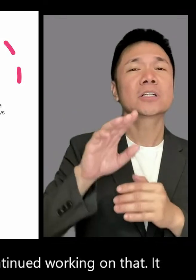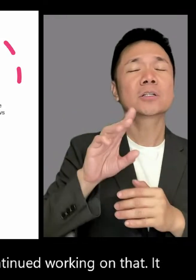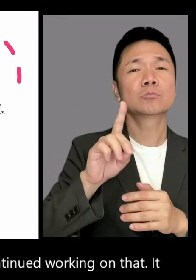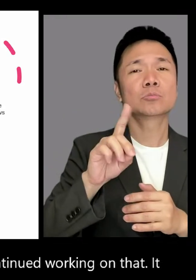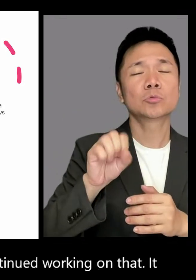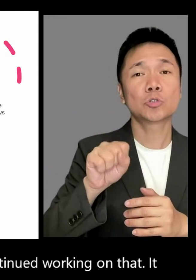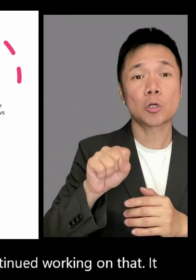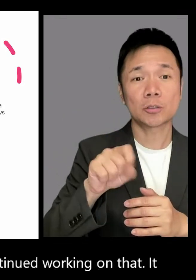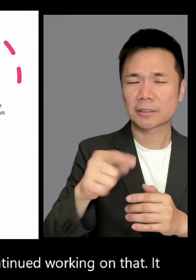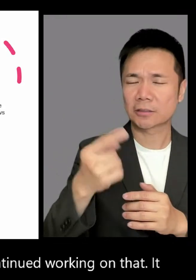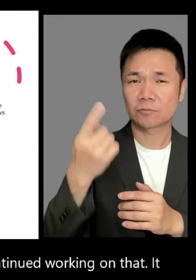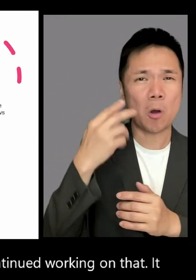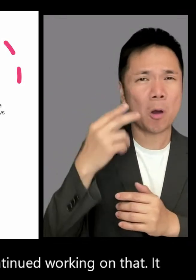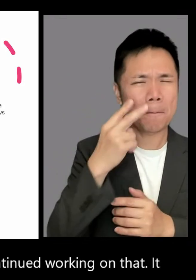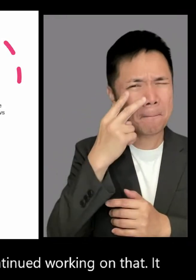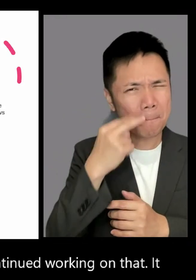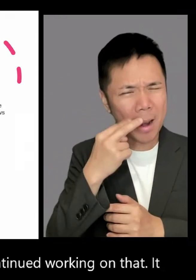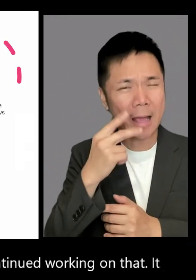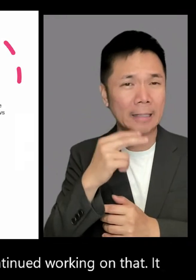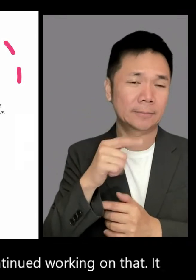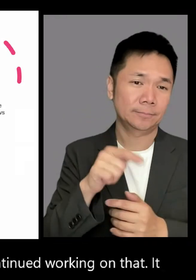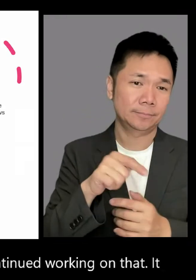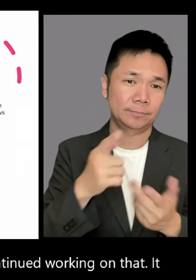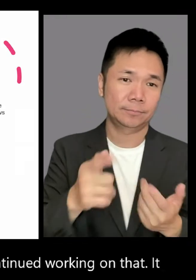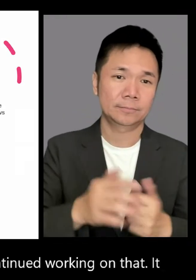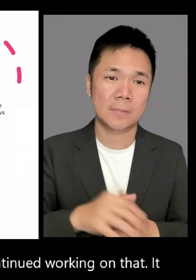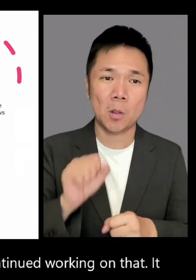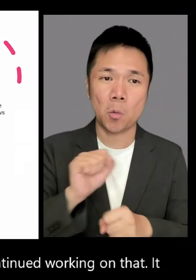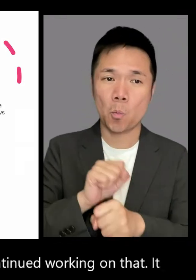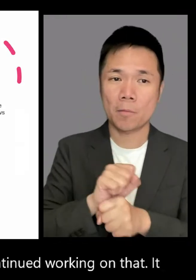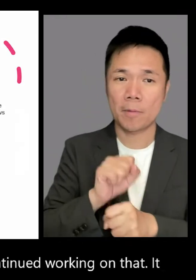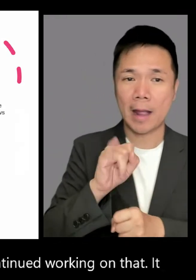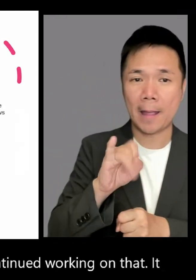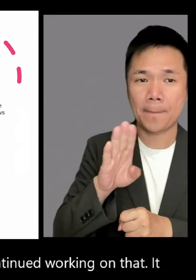low vision employees at IBM. IBM